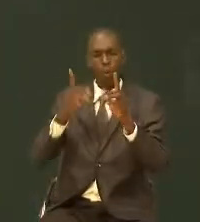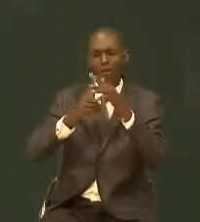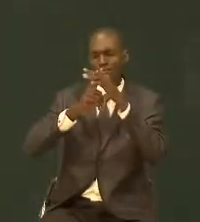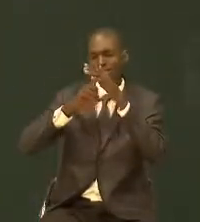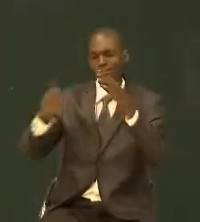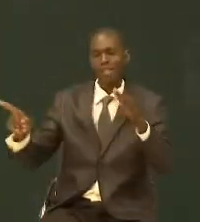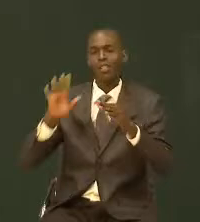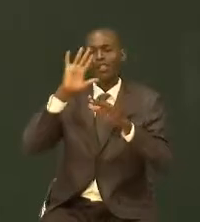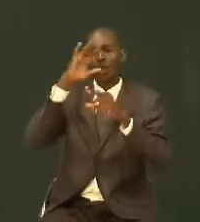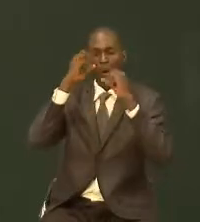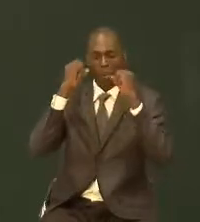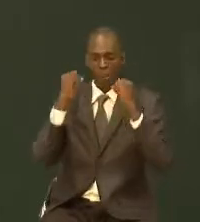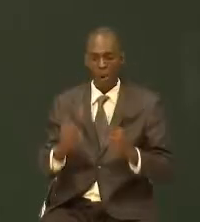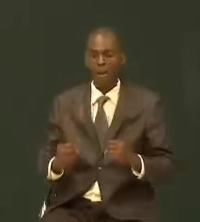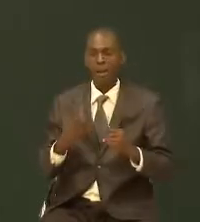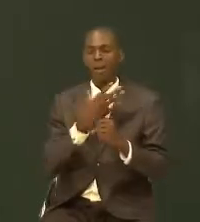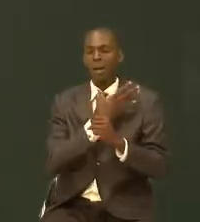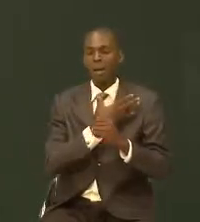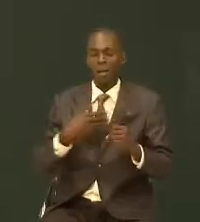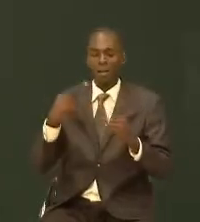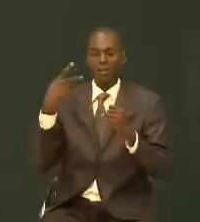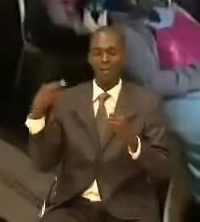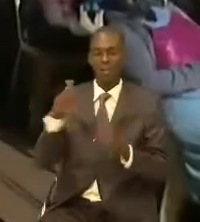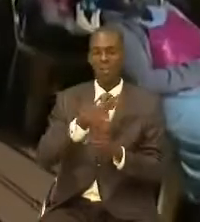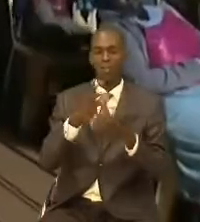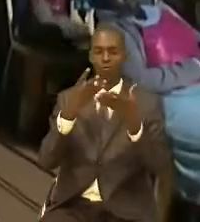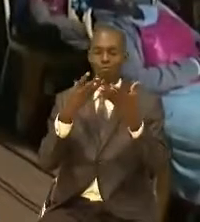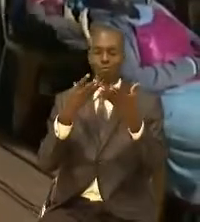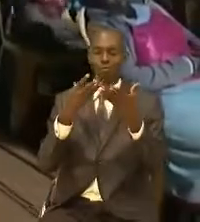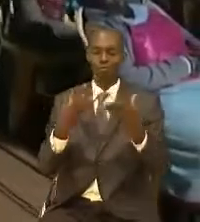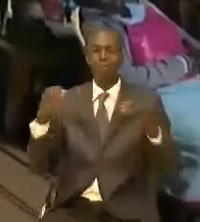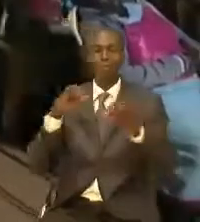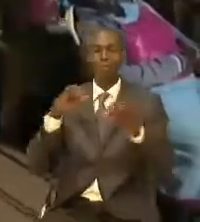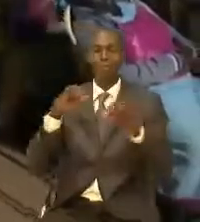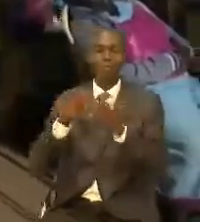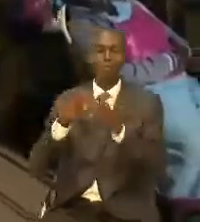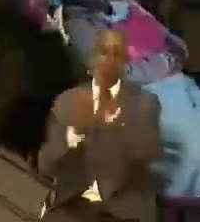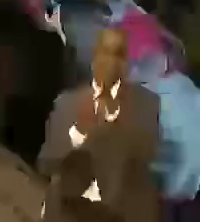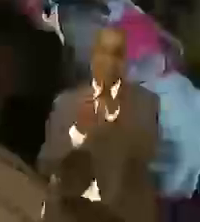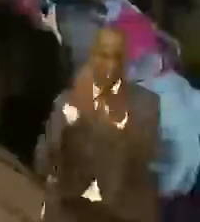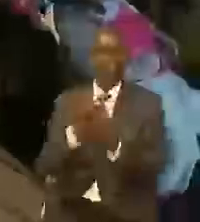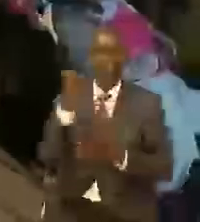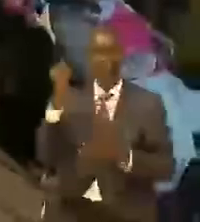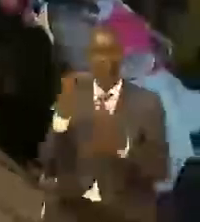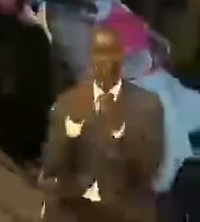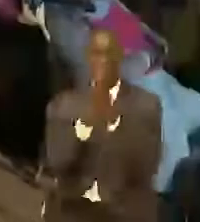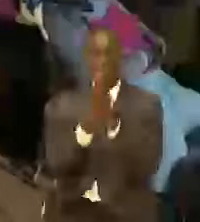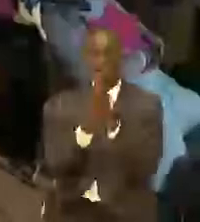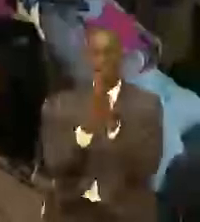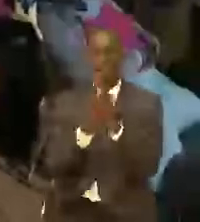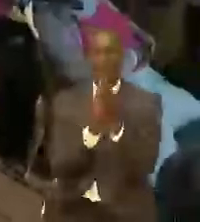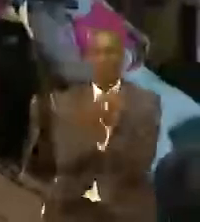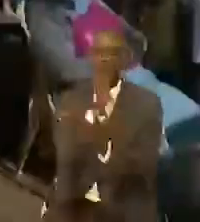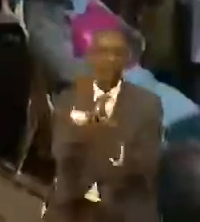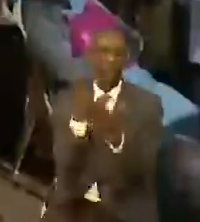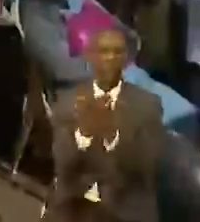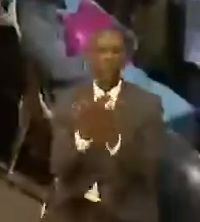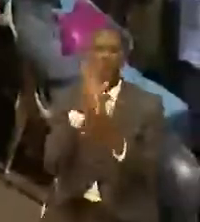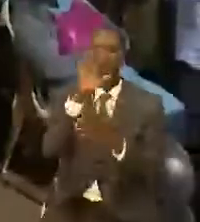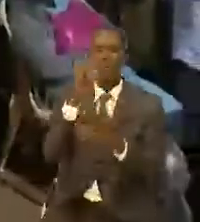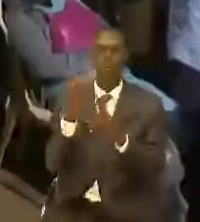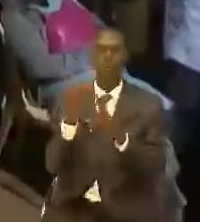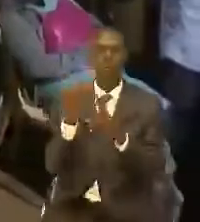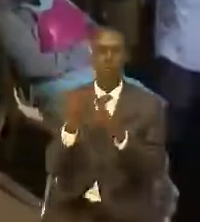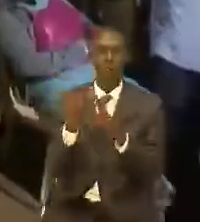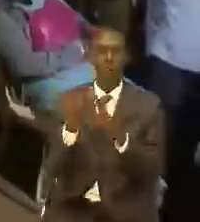power and their solution in jesus name confirm your words in every